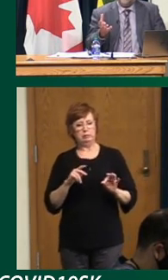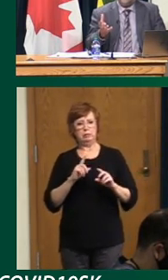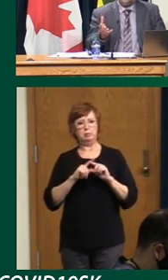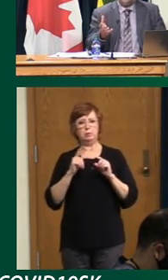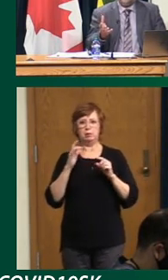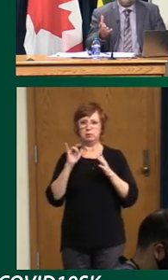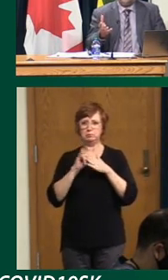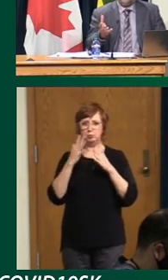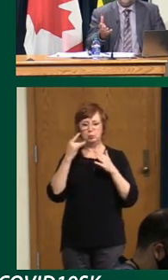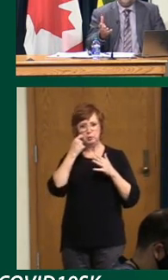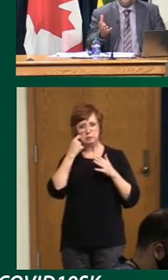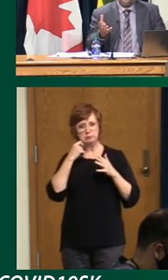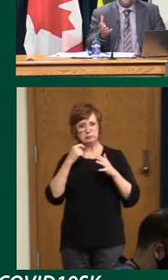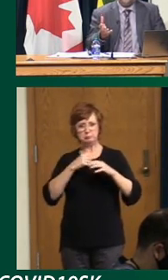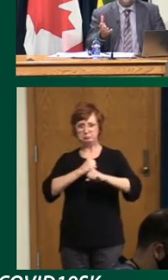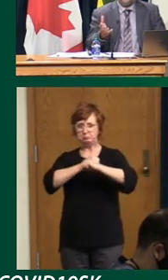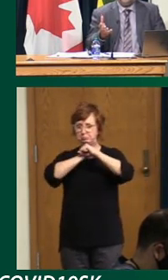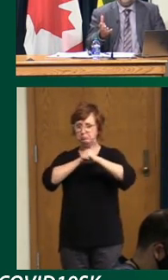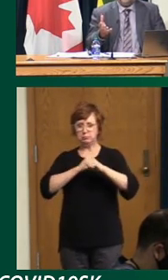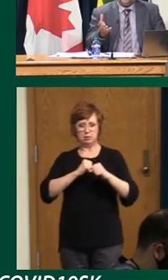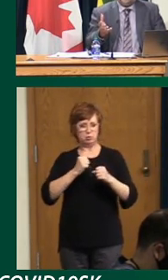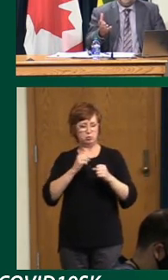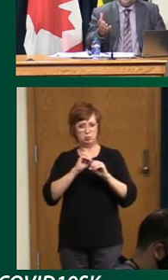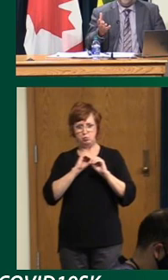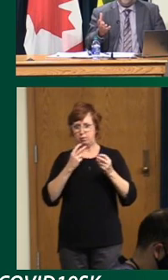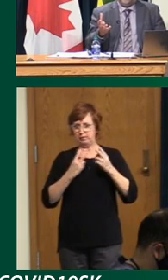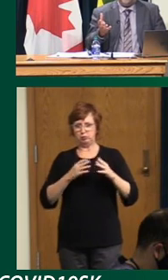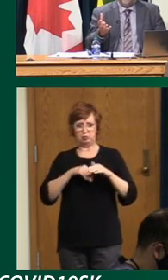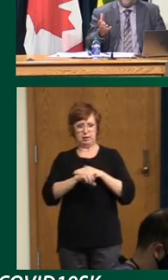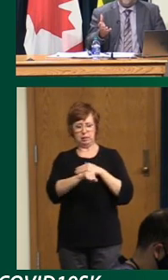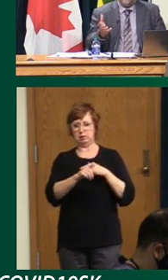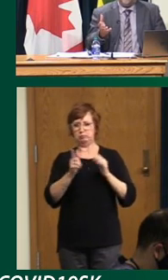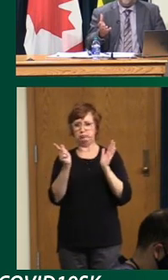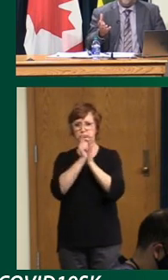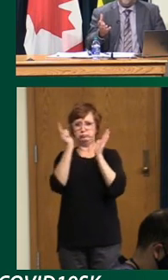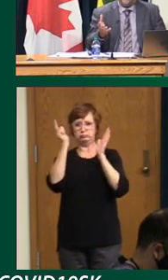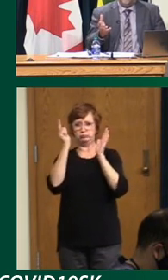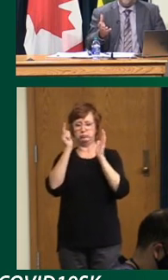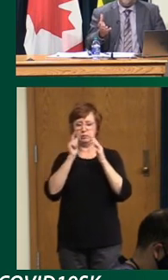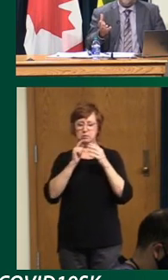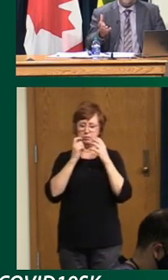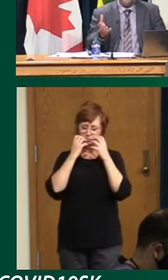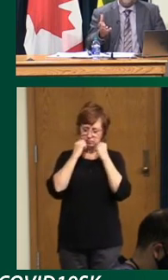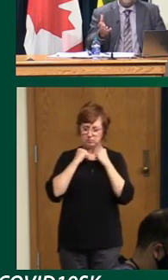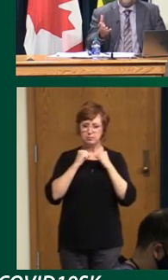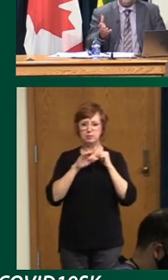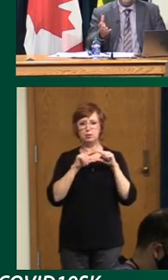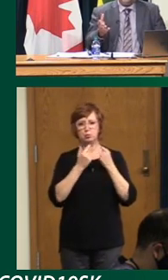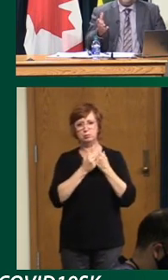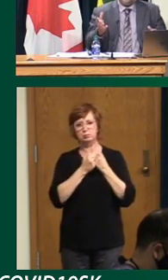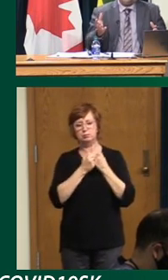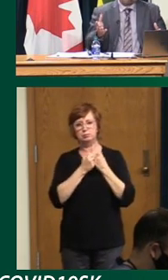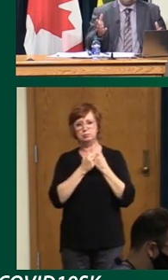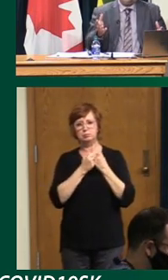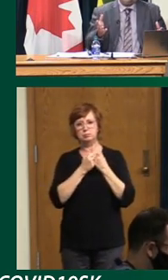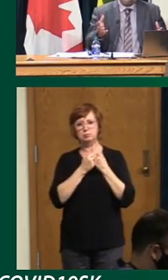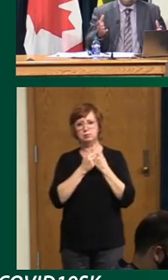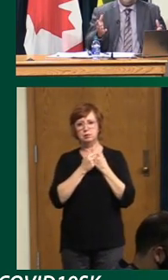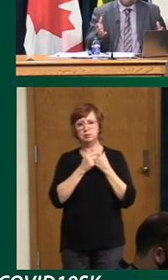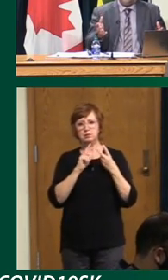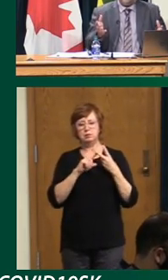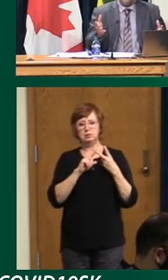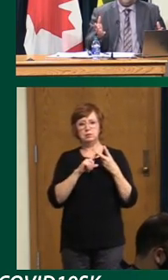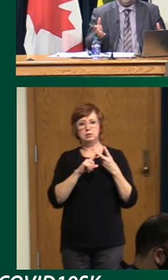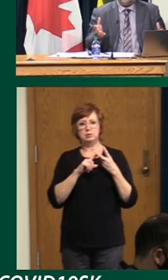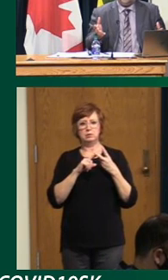We absolutely have to protect the most vulnerable individuals in long-term care, personal care homes, assisted living. And of course, it impacts